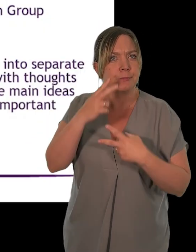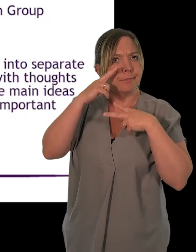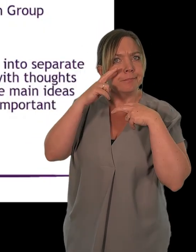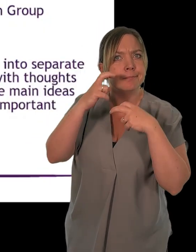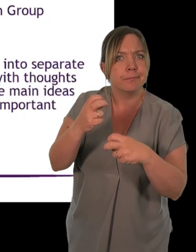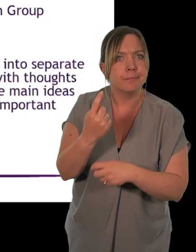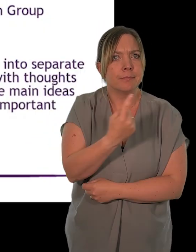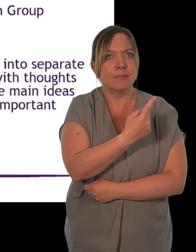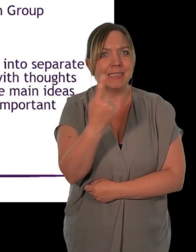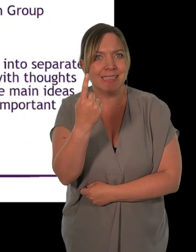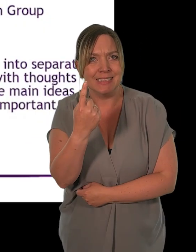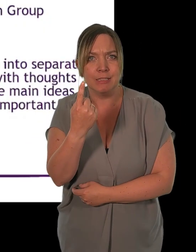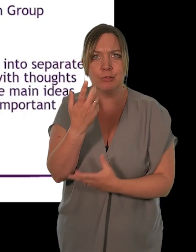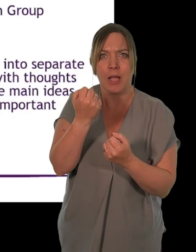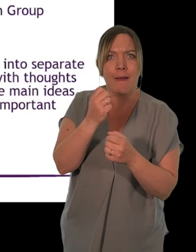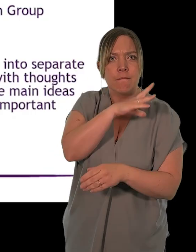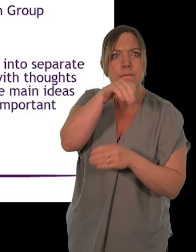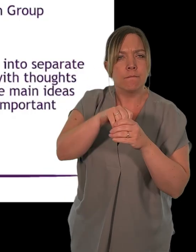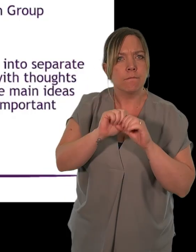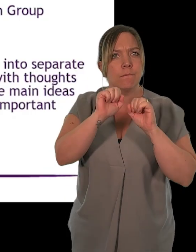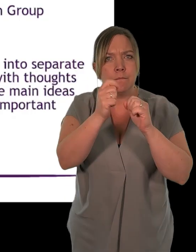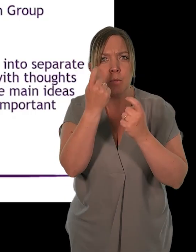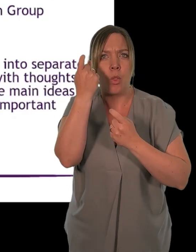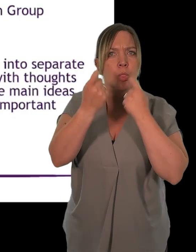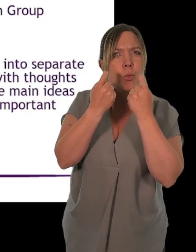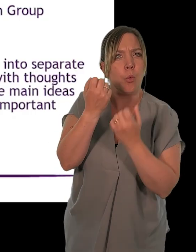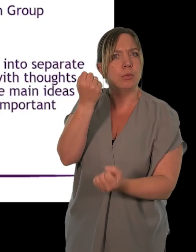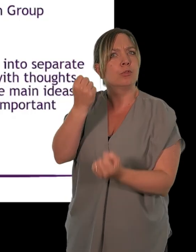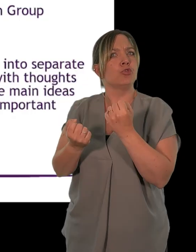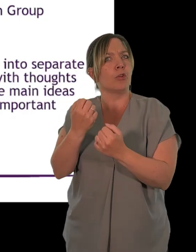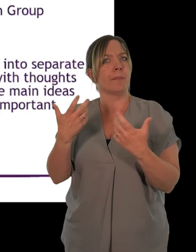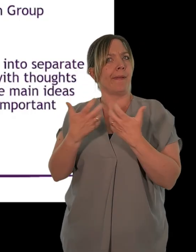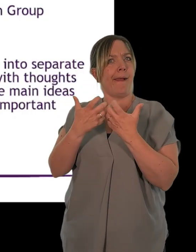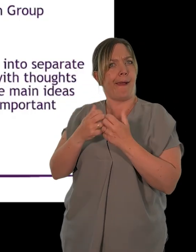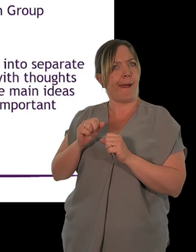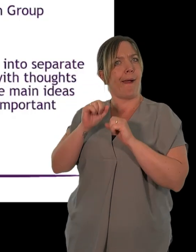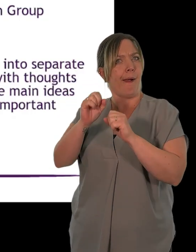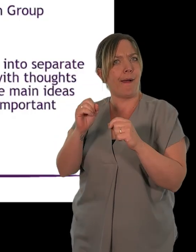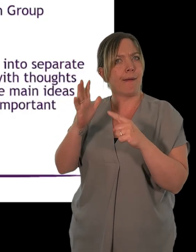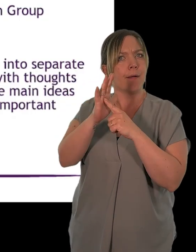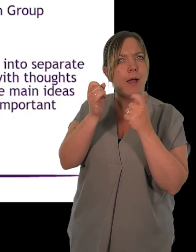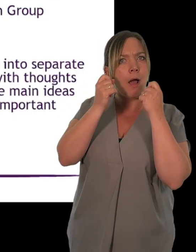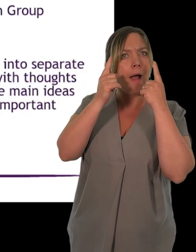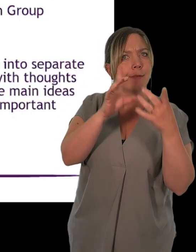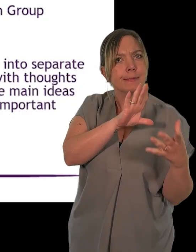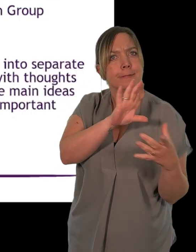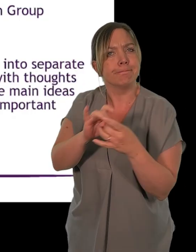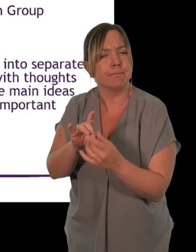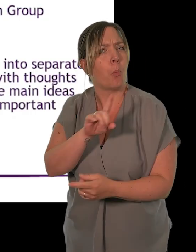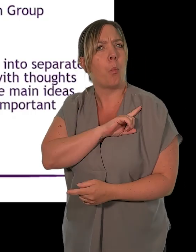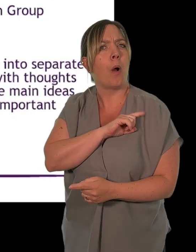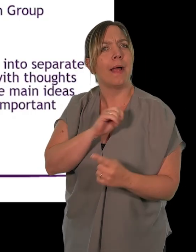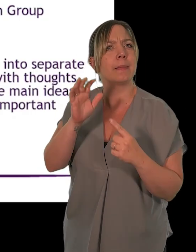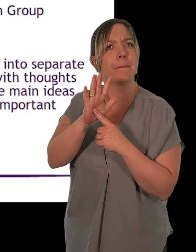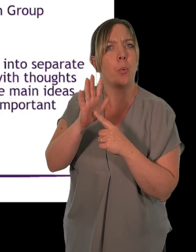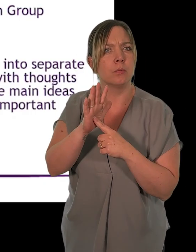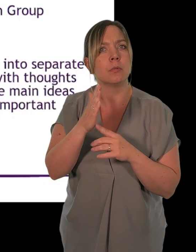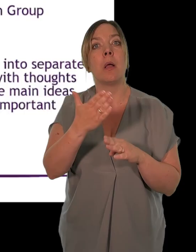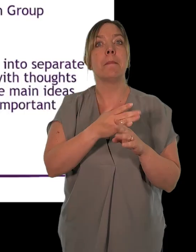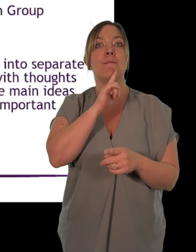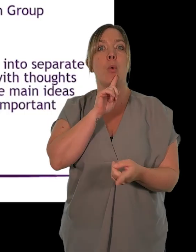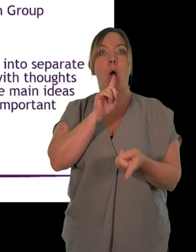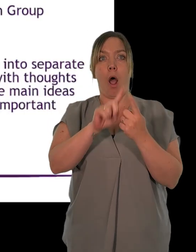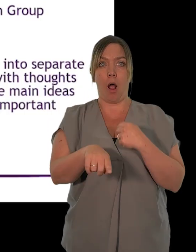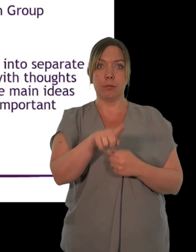you have identified Chaffinch Group's customers from the information provided in the case study, and that you have